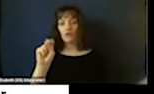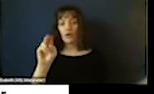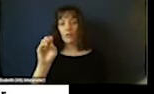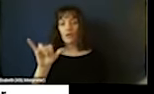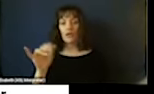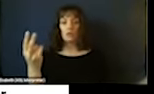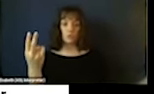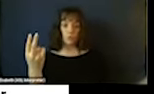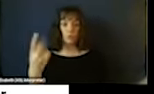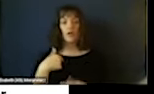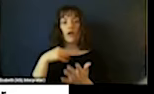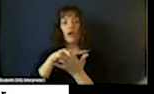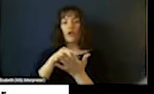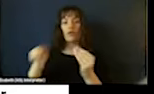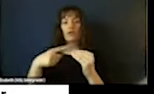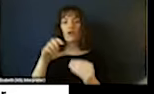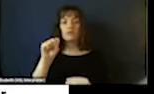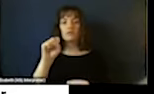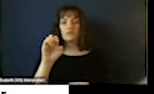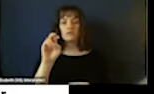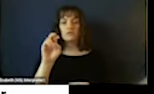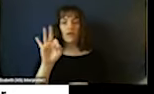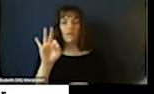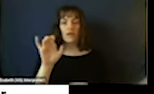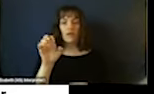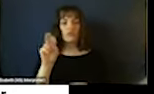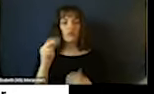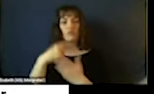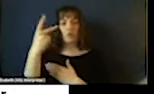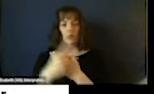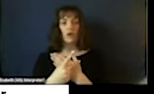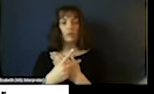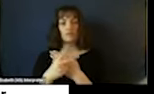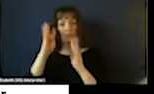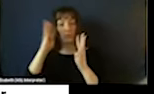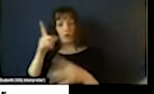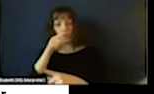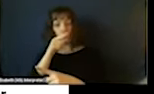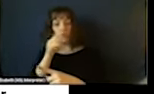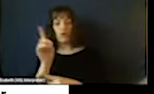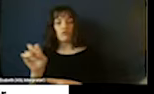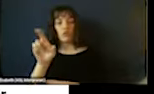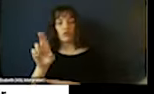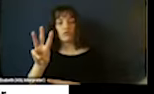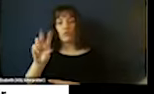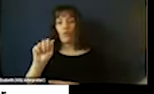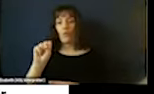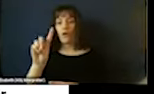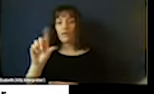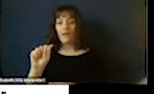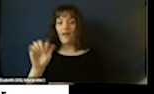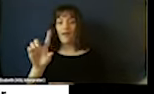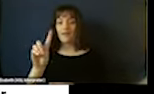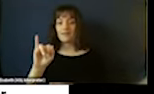Wanda Diaz-Merced. Dr. Wanda Diaz-Merced has been mentioned a couple times today, but just in case you missed the morning session,